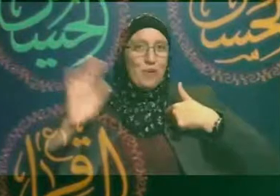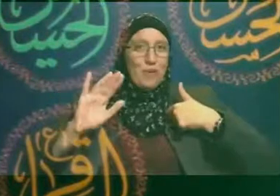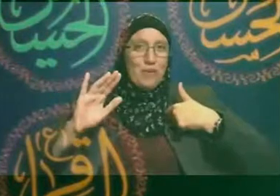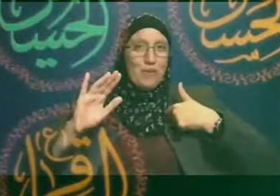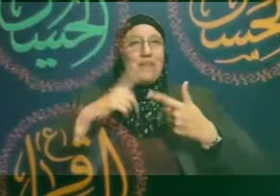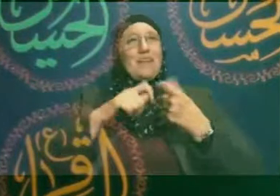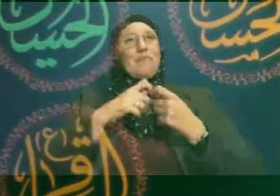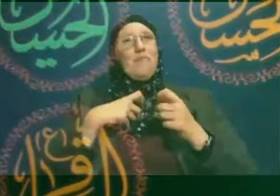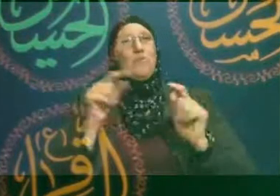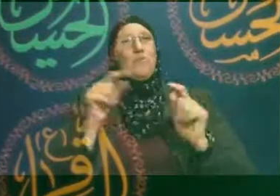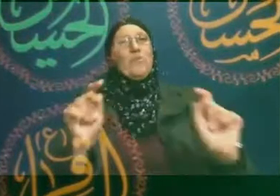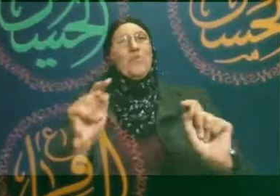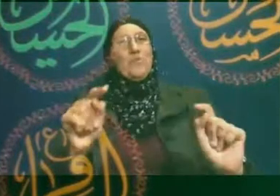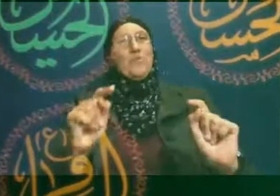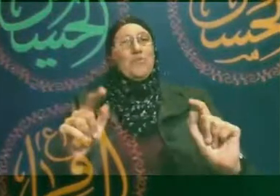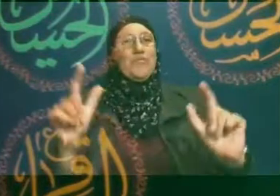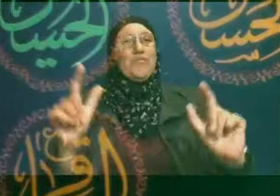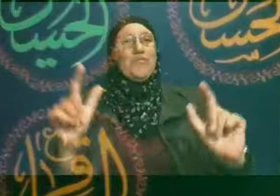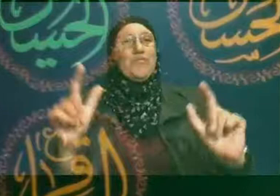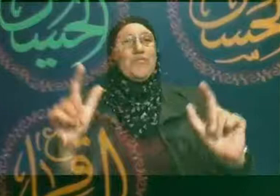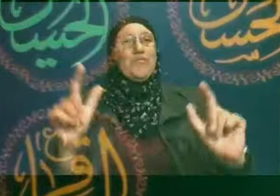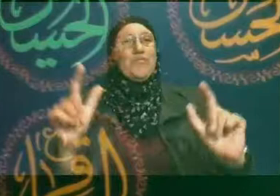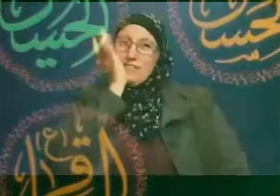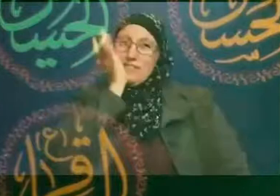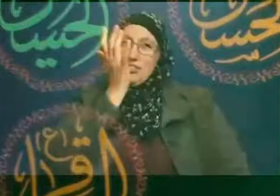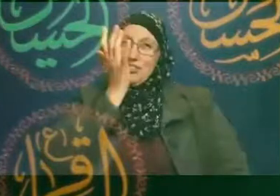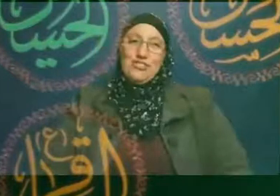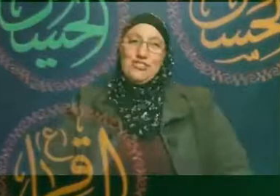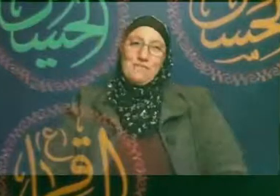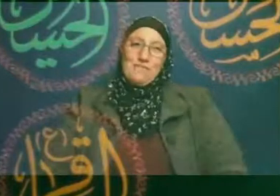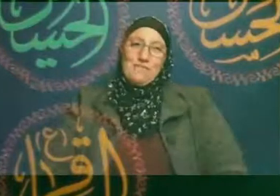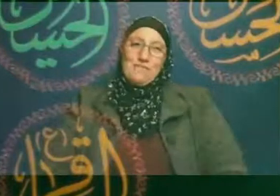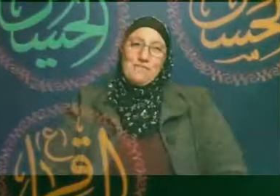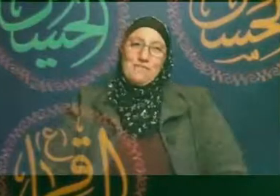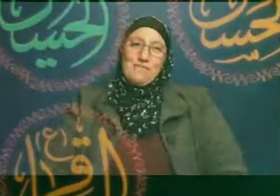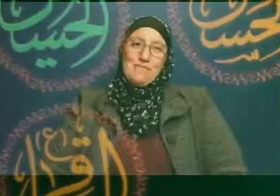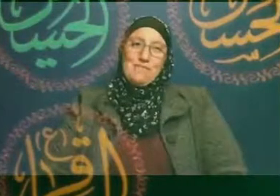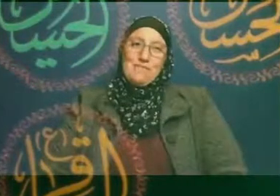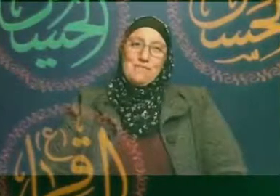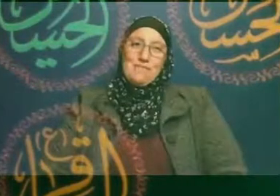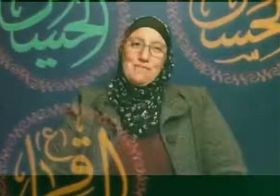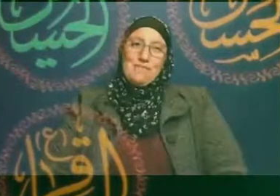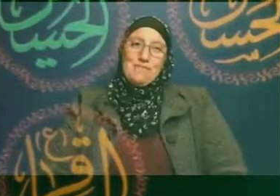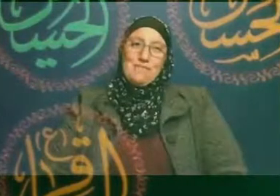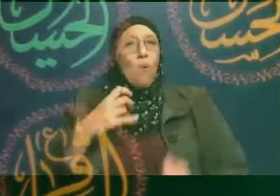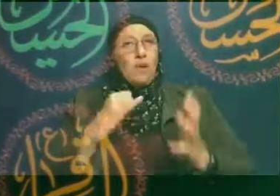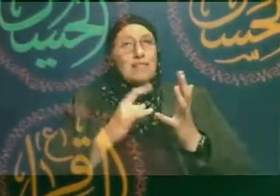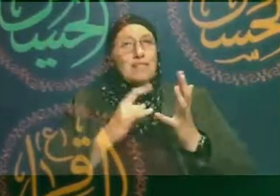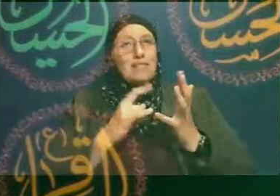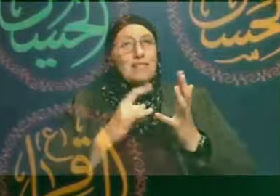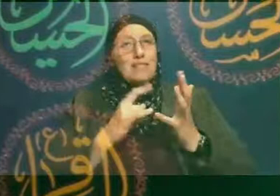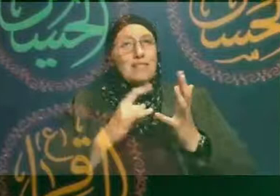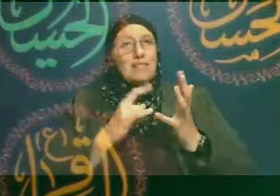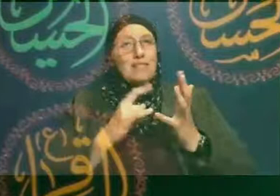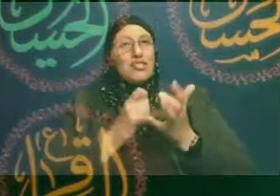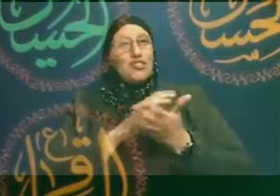we said, the less selfish we are, the more selfless we are, the more spiritually we'll be elevated. And